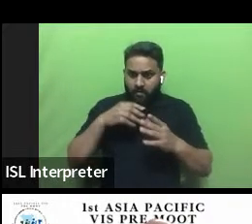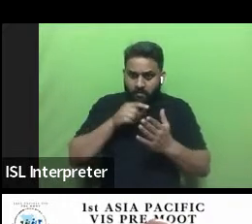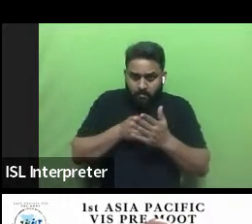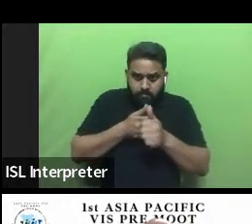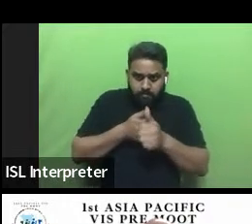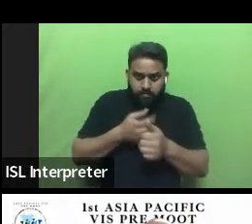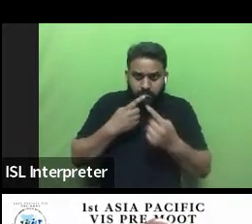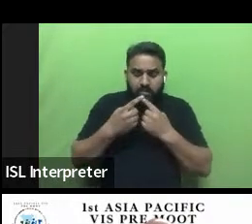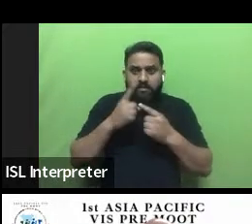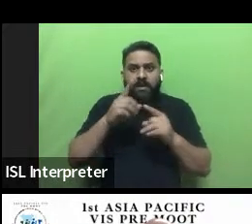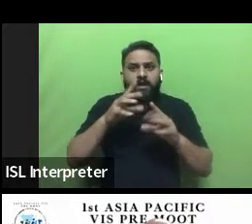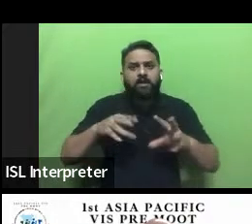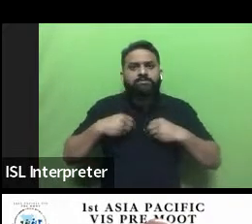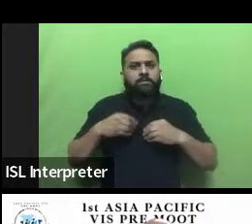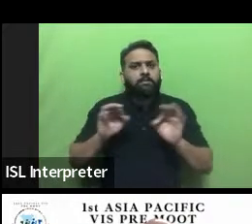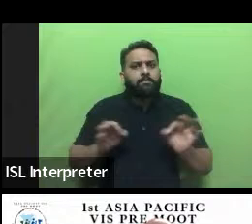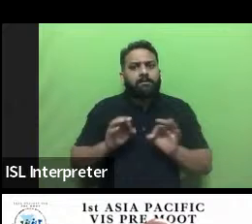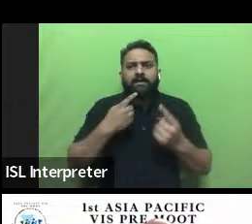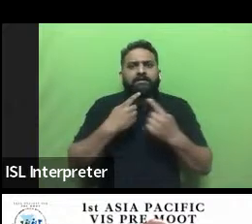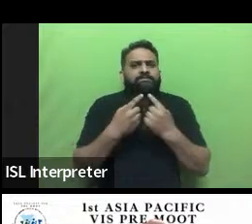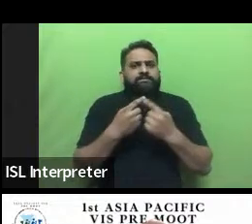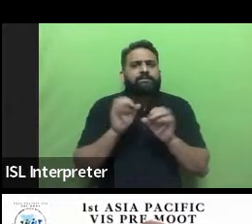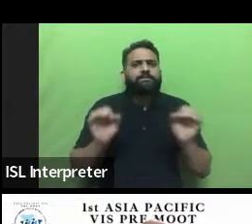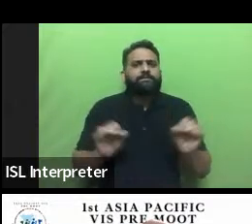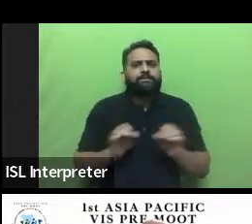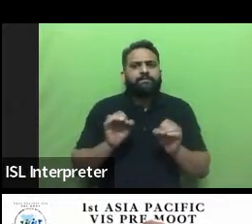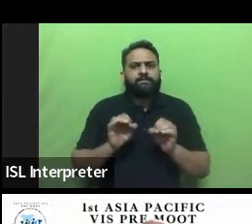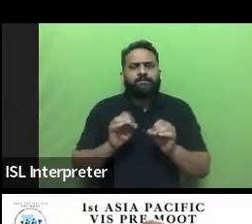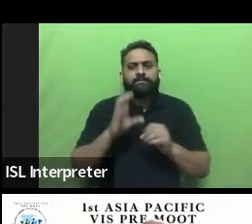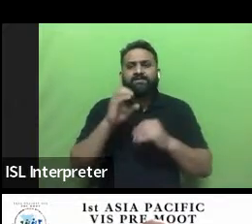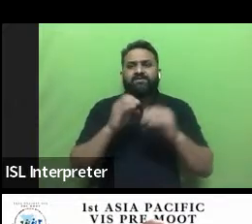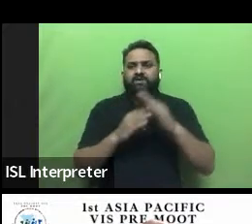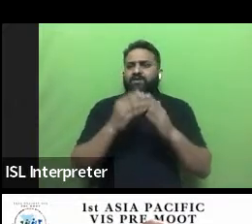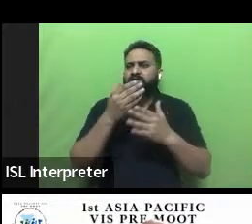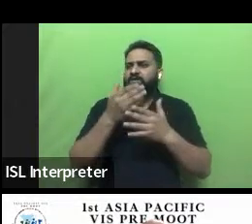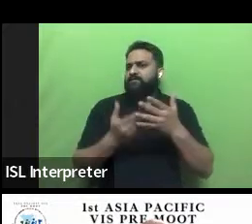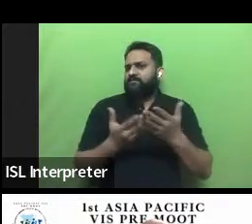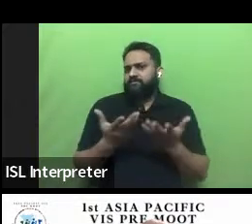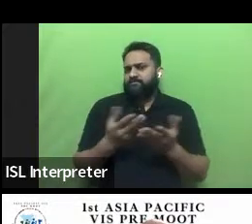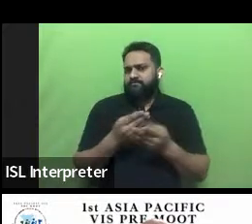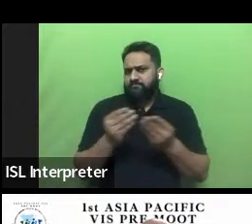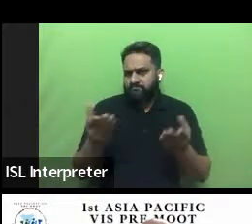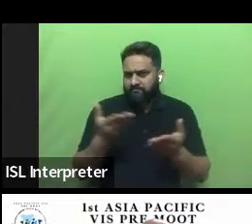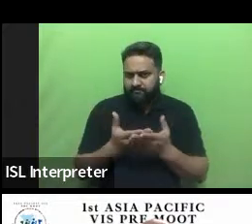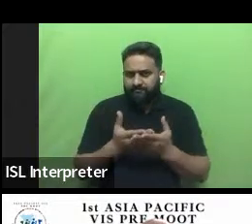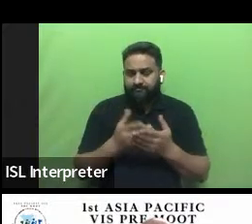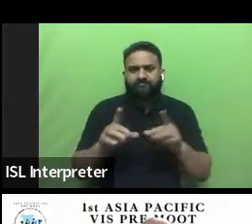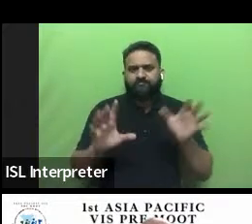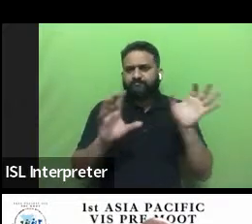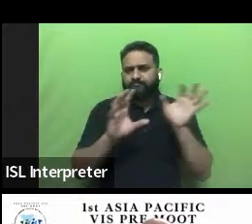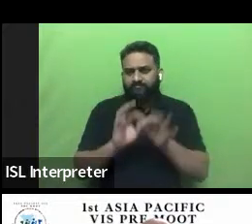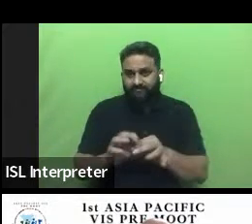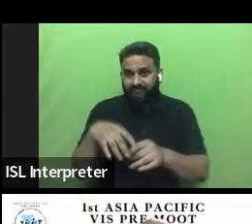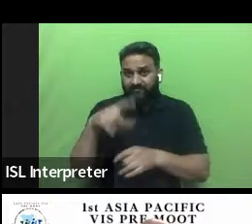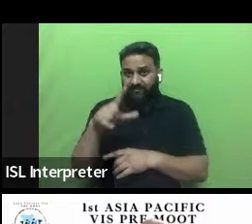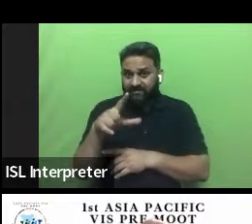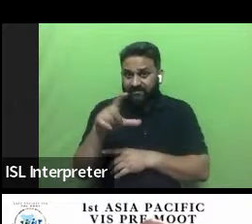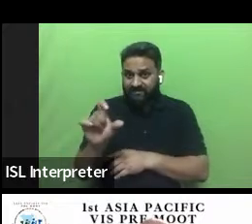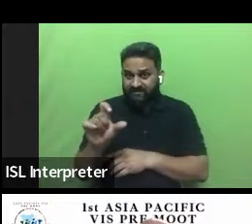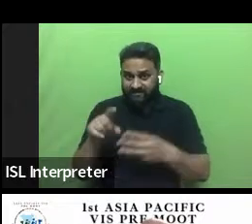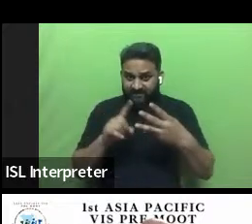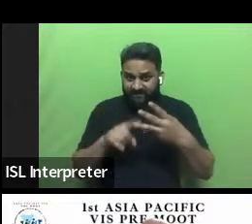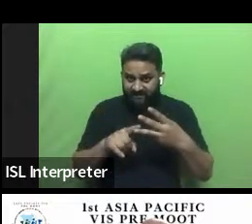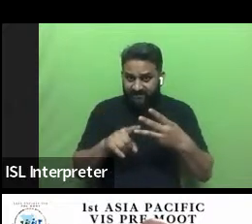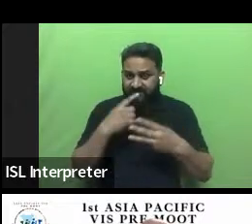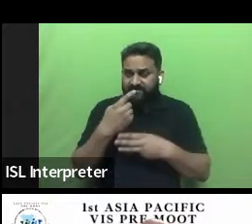accepted without discussion as followed in the contracts with Southern Commodities. relating to letter of credit. Here, I would cite